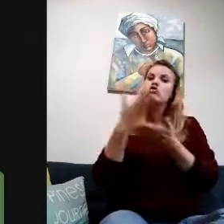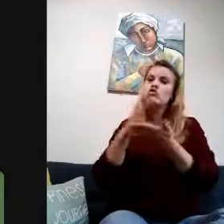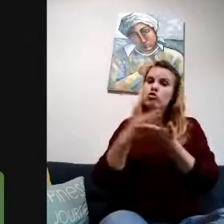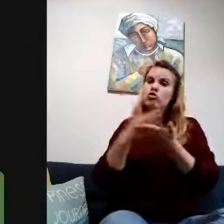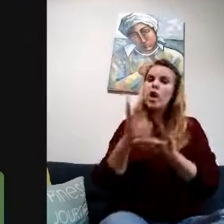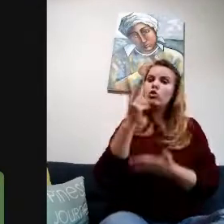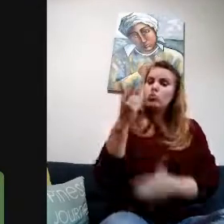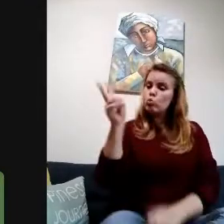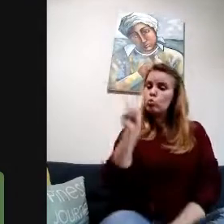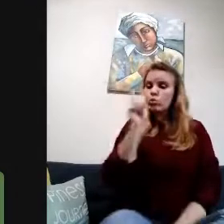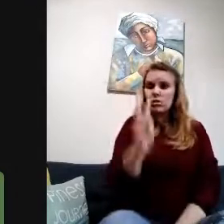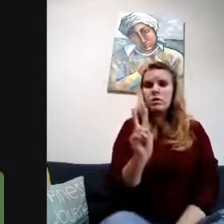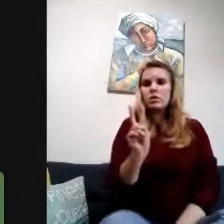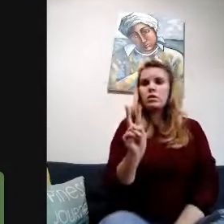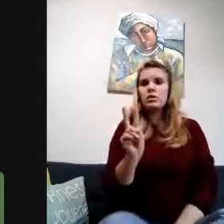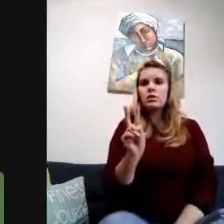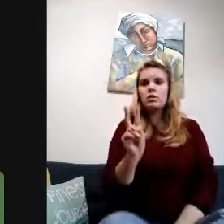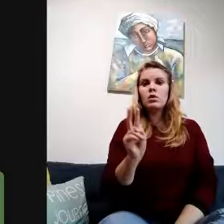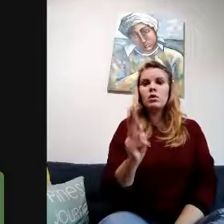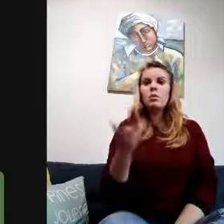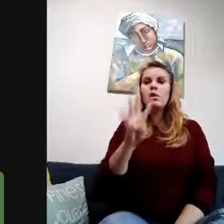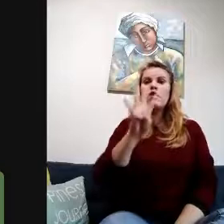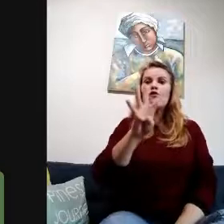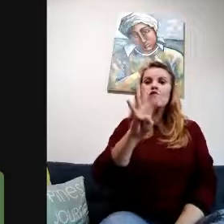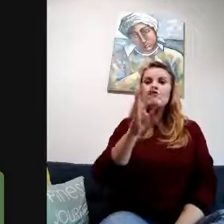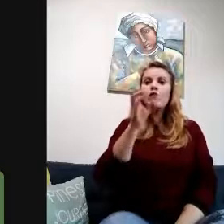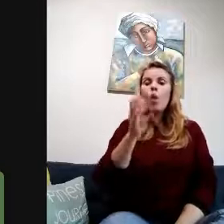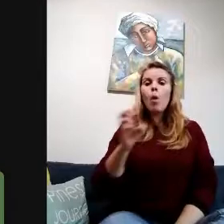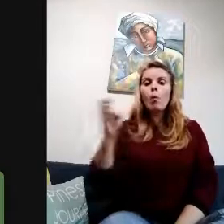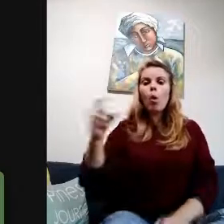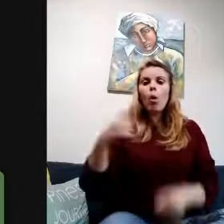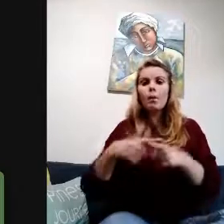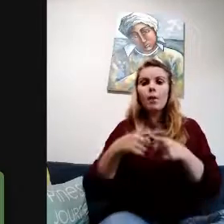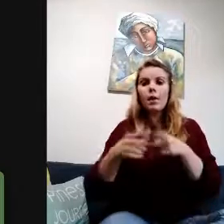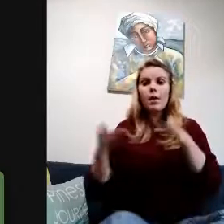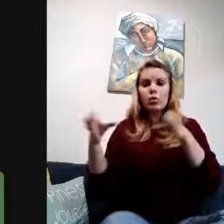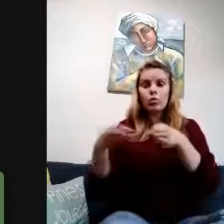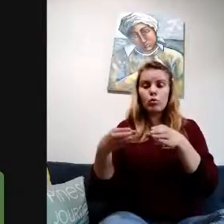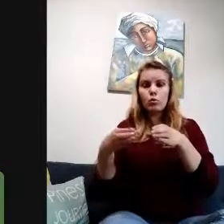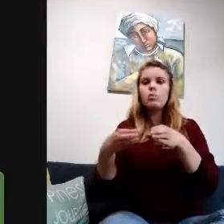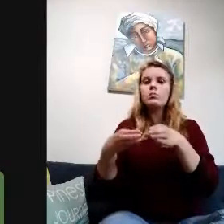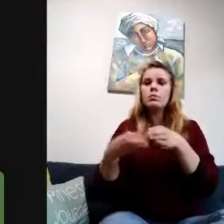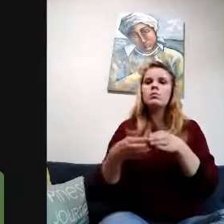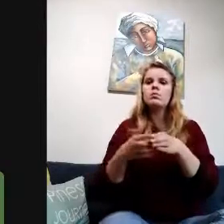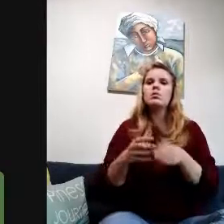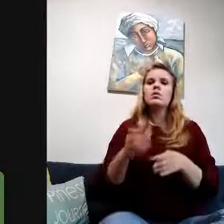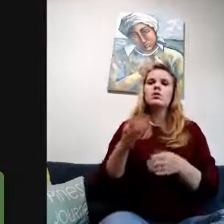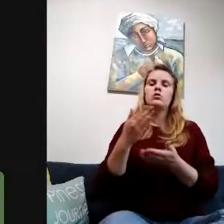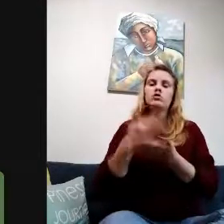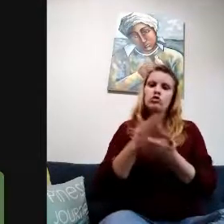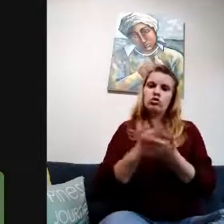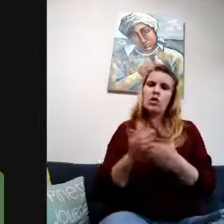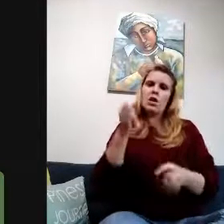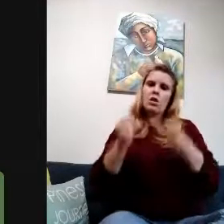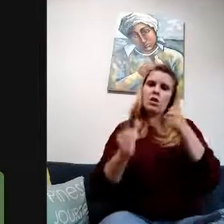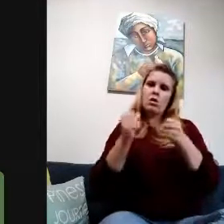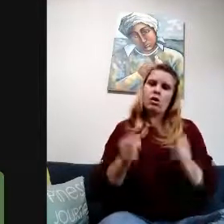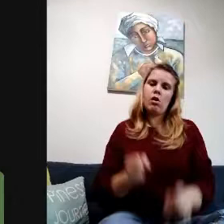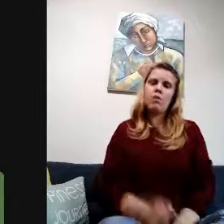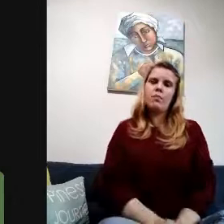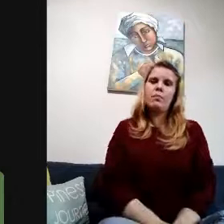particular four ball or the playing group, that's what we cover. Sure.